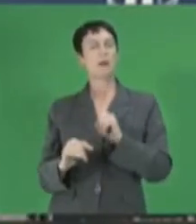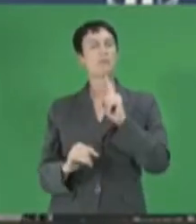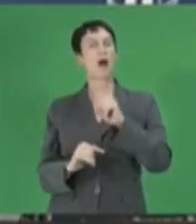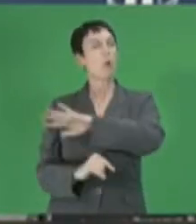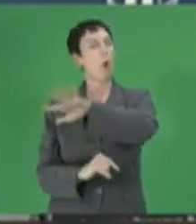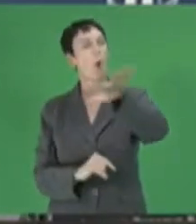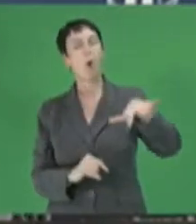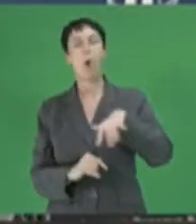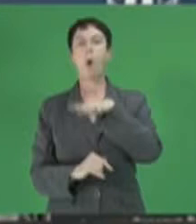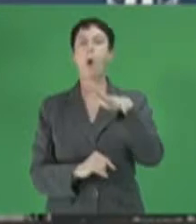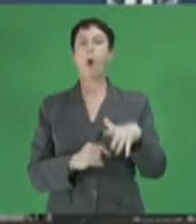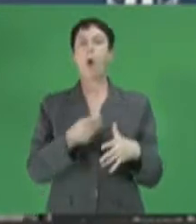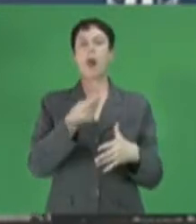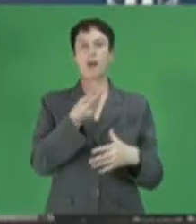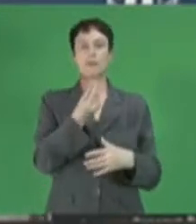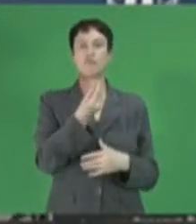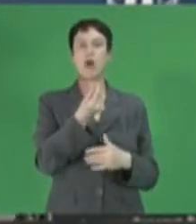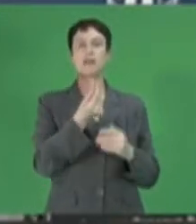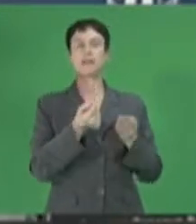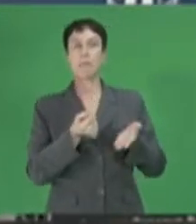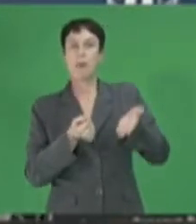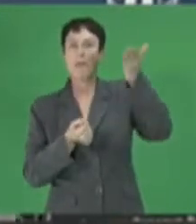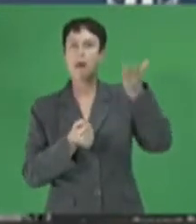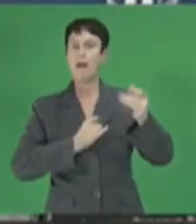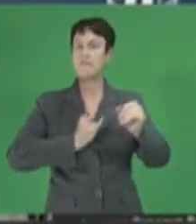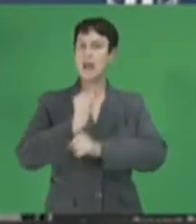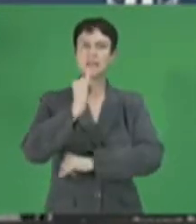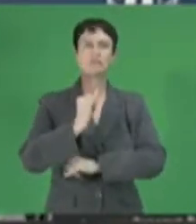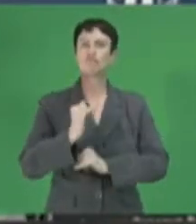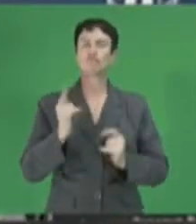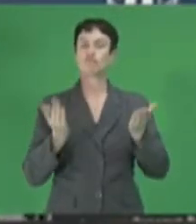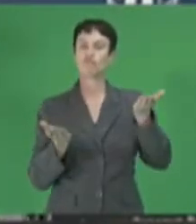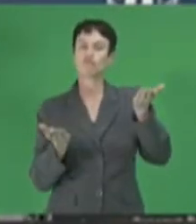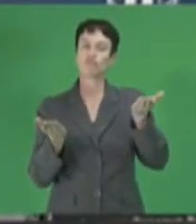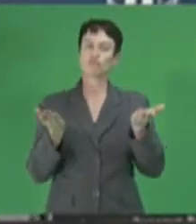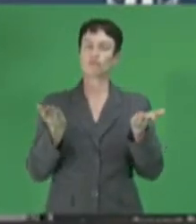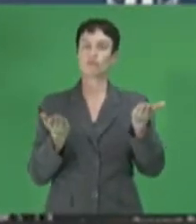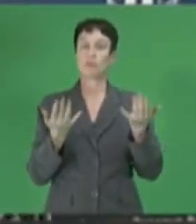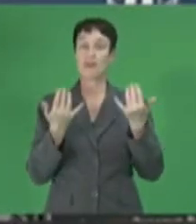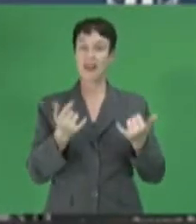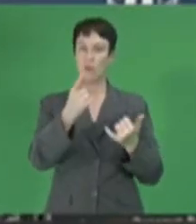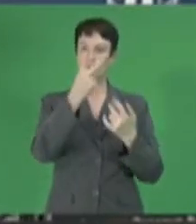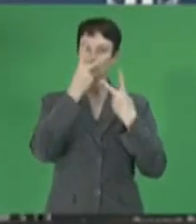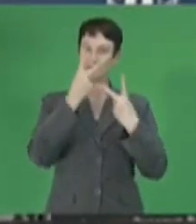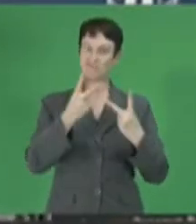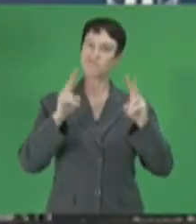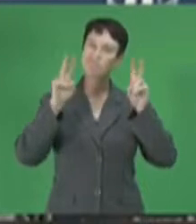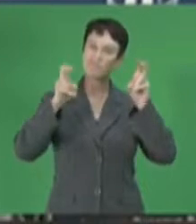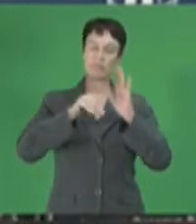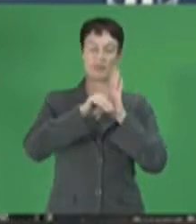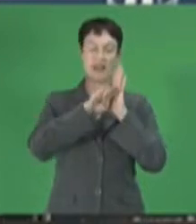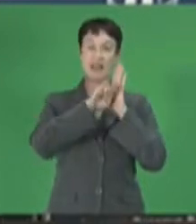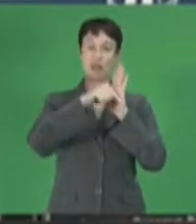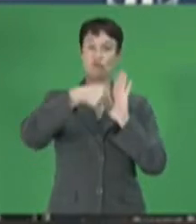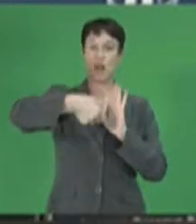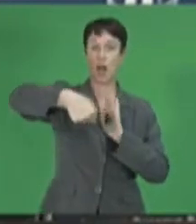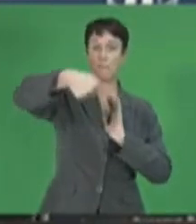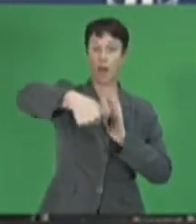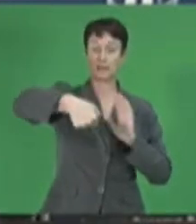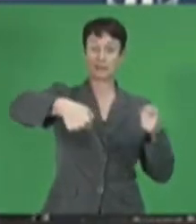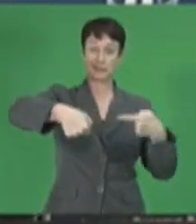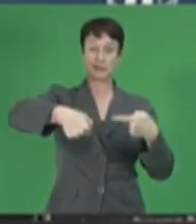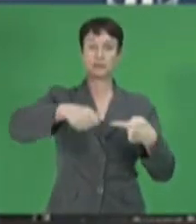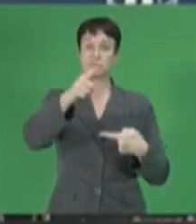been rising at a slower pace. So if you look at the inflation basket, you would actually realize that if you